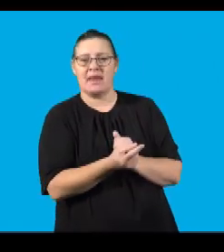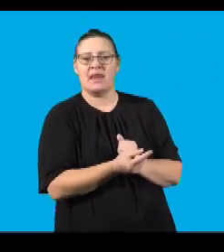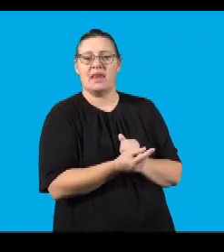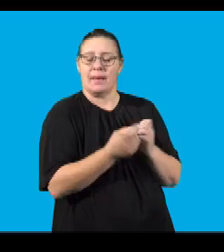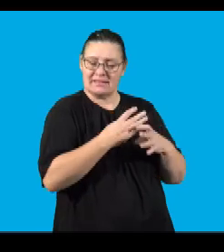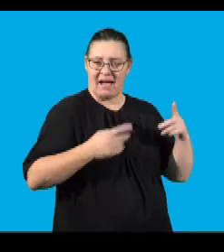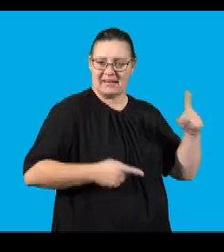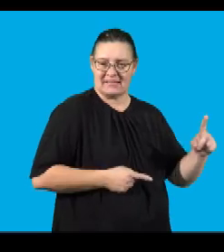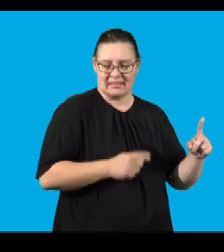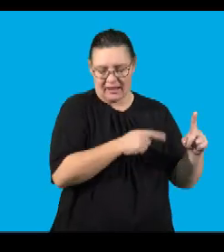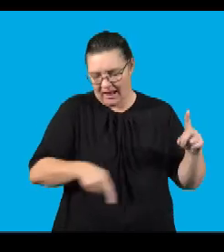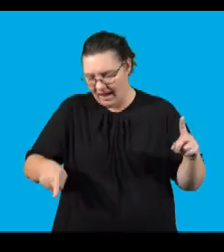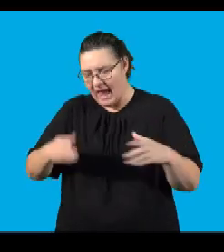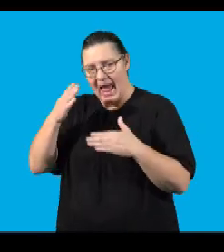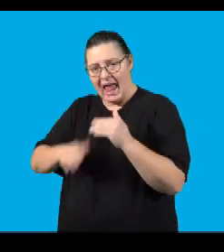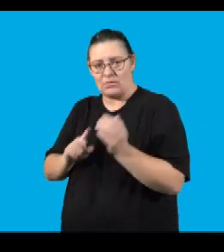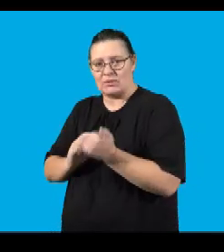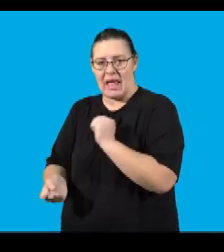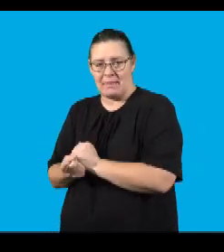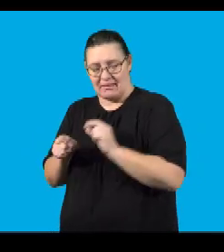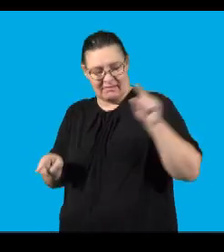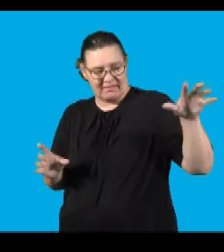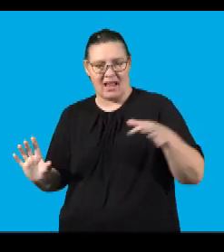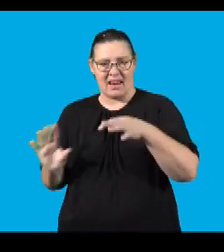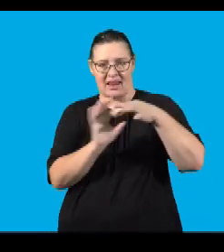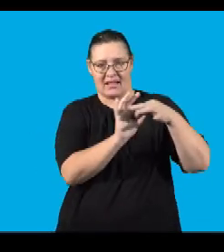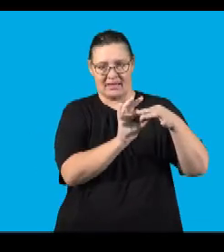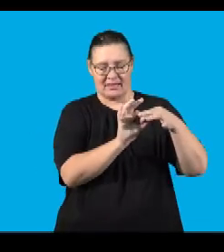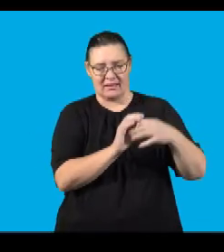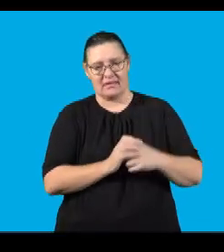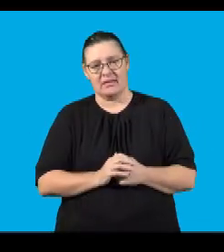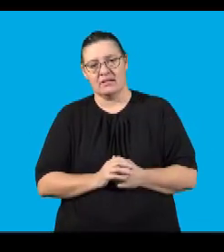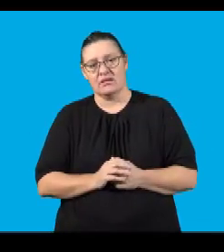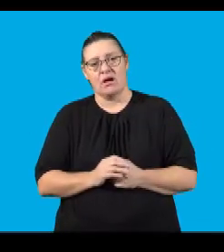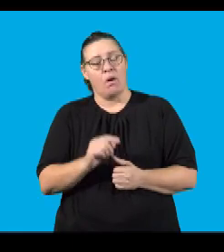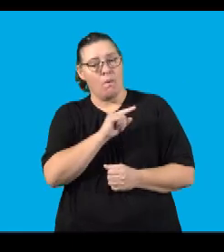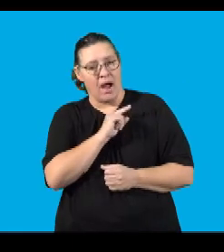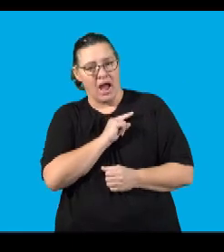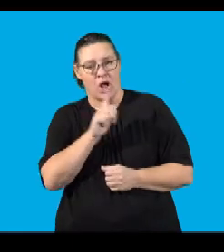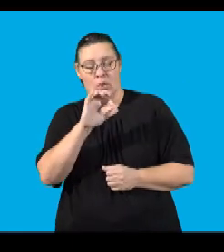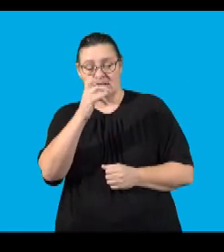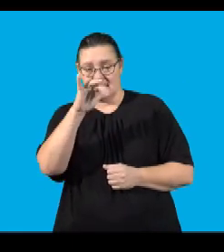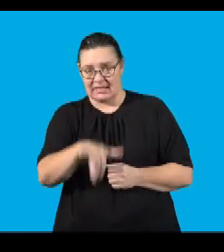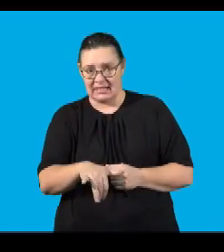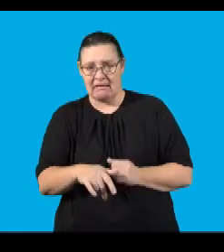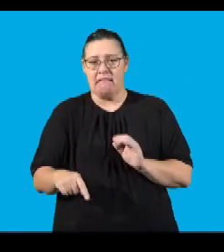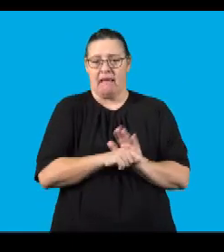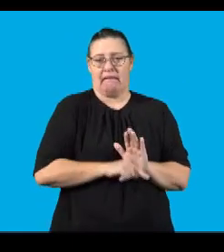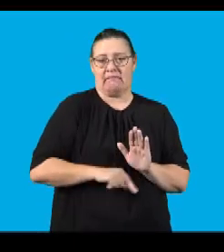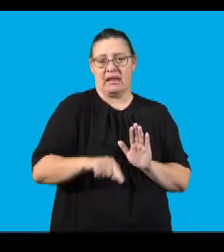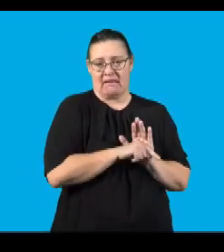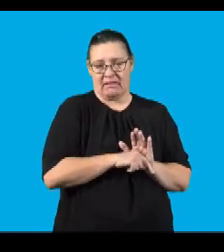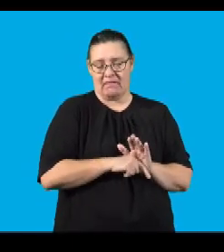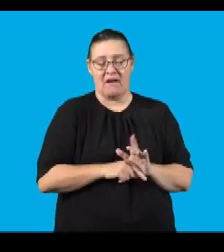of the cartoon and then what happens at the end and link those two together. So because Lucy is so negative